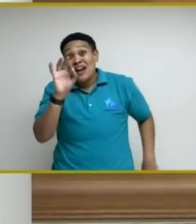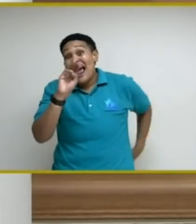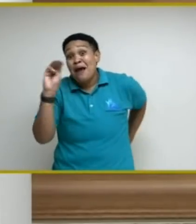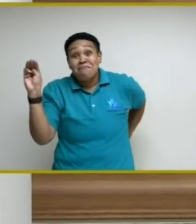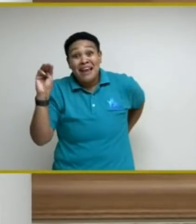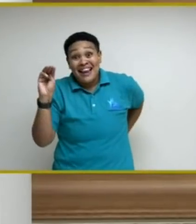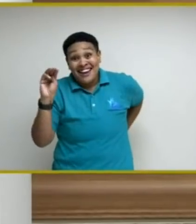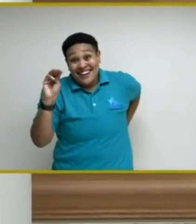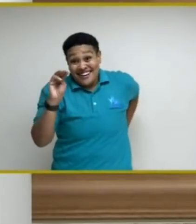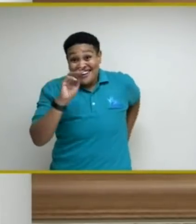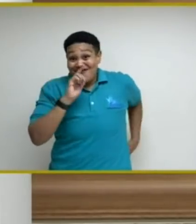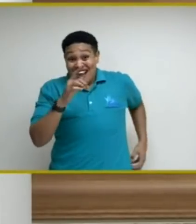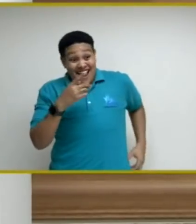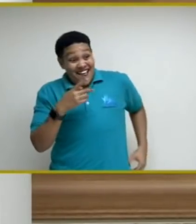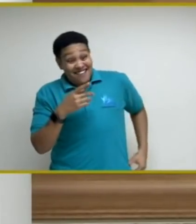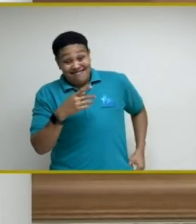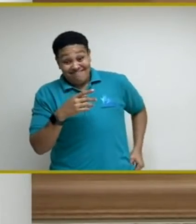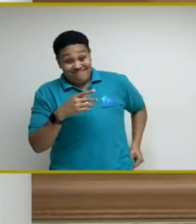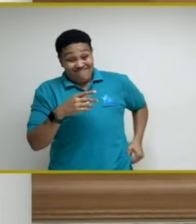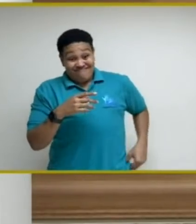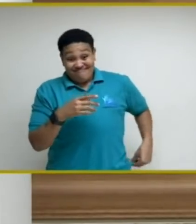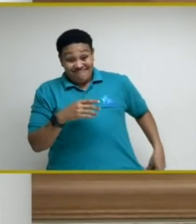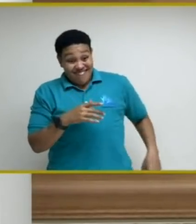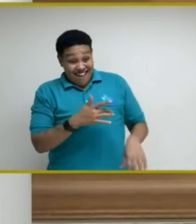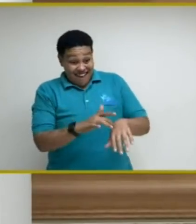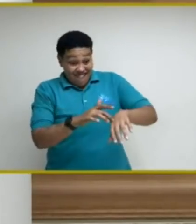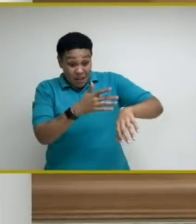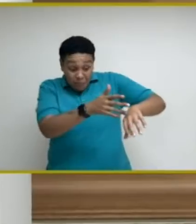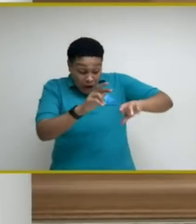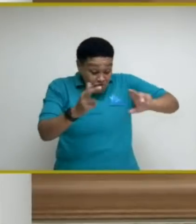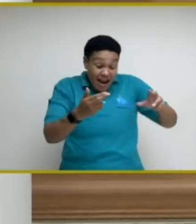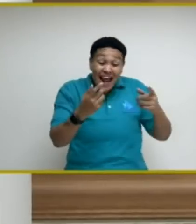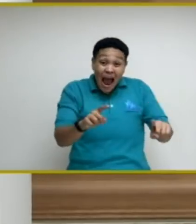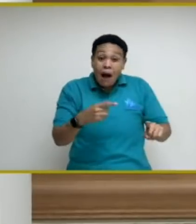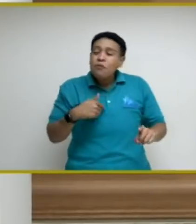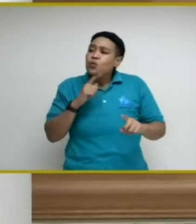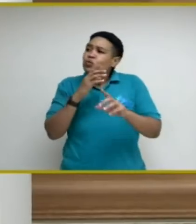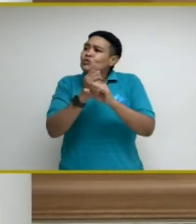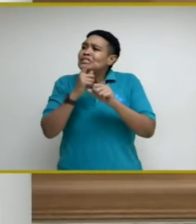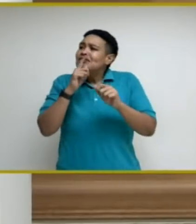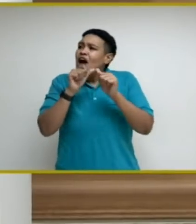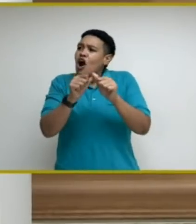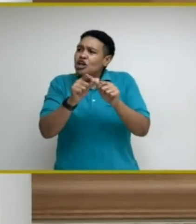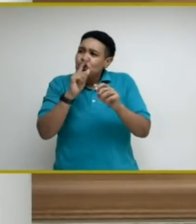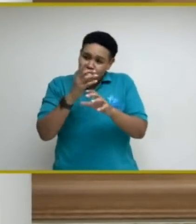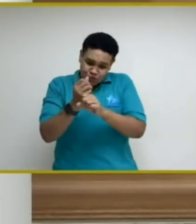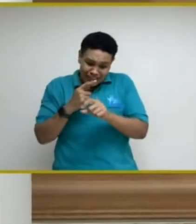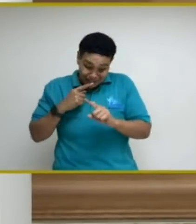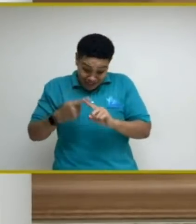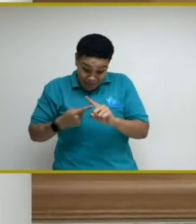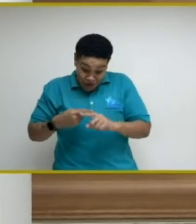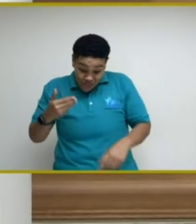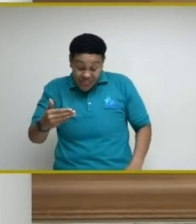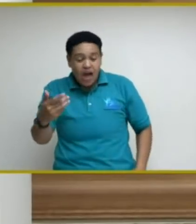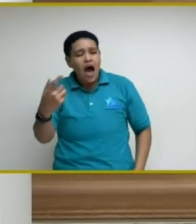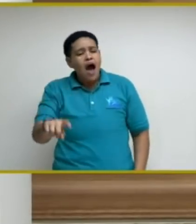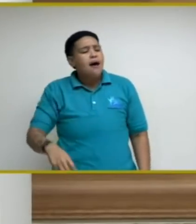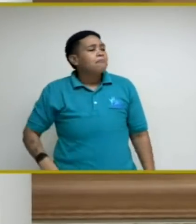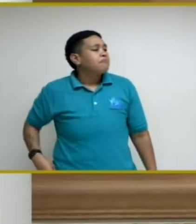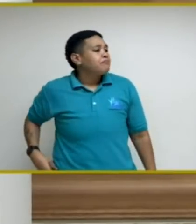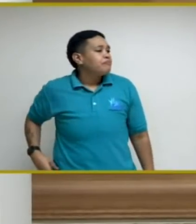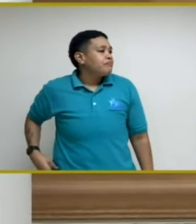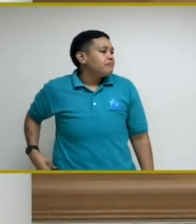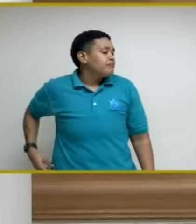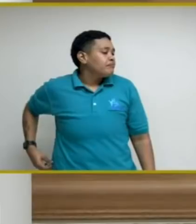doses to be specific. And we are receiving and will continue to receive in the months to come. We have bought